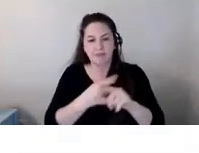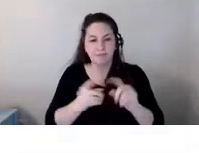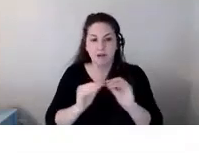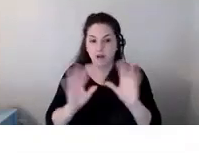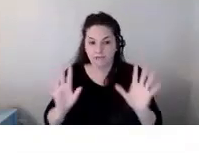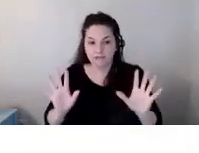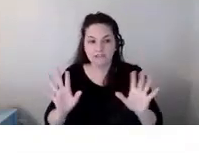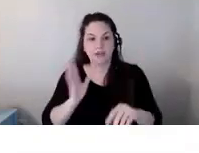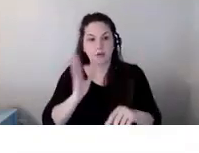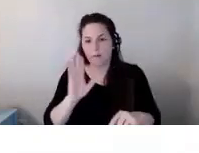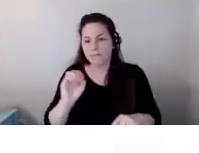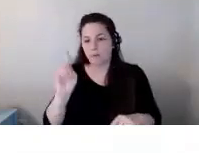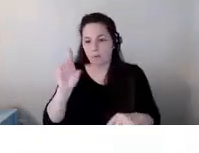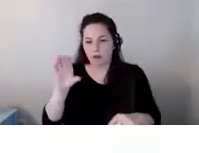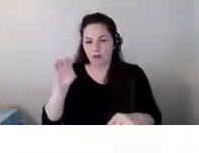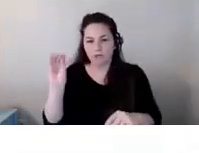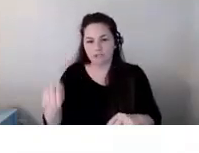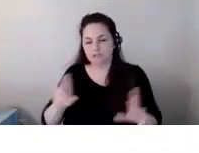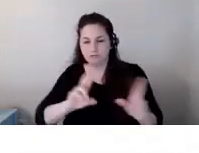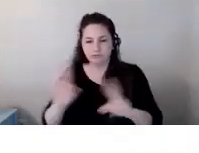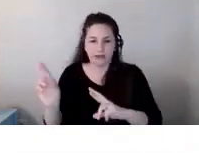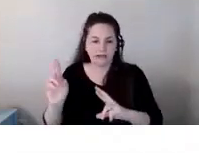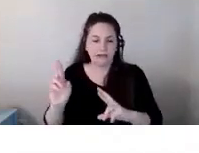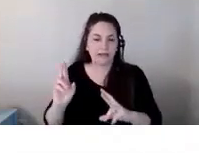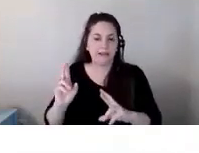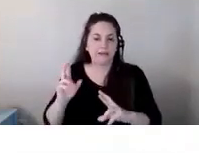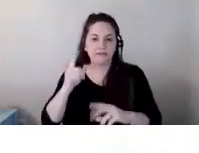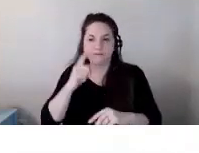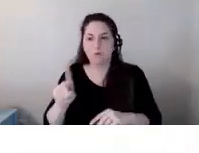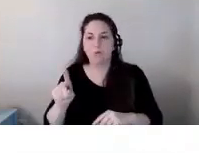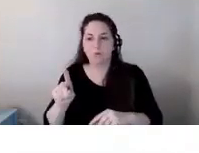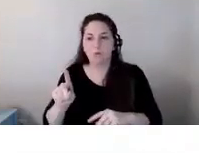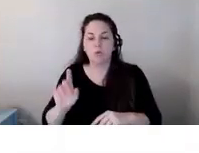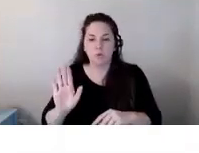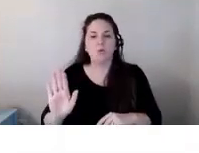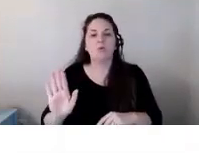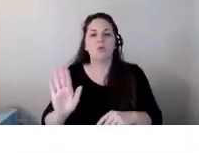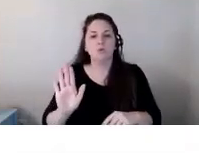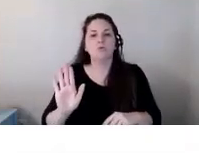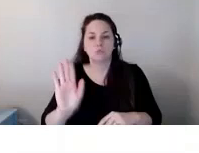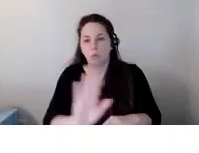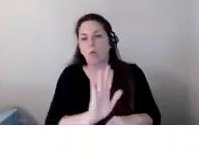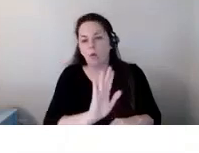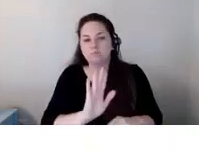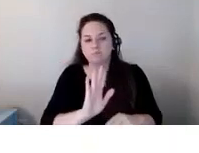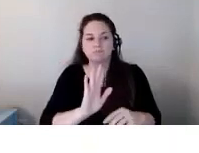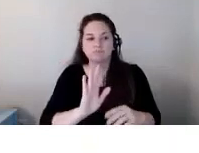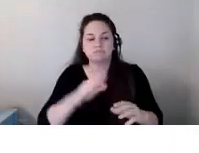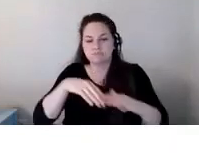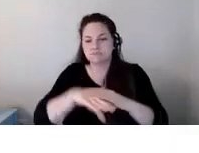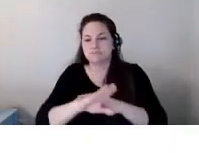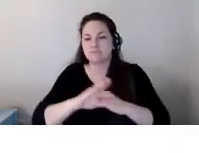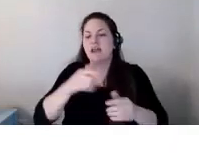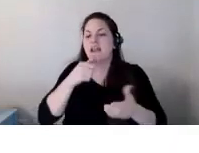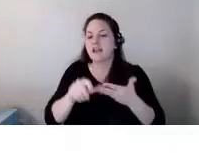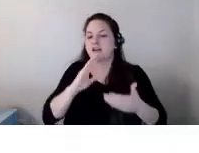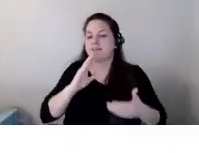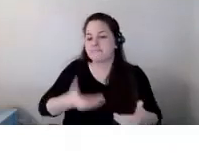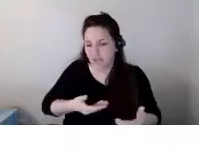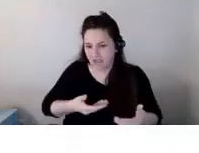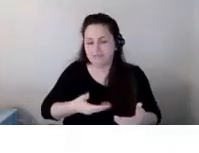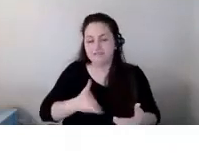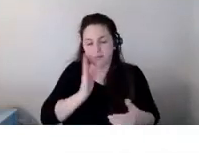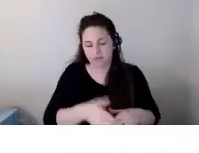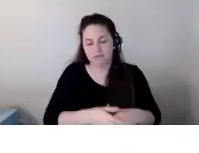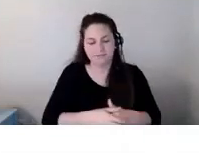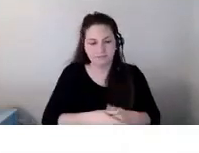it will be 100% done when you receive your letter of invitation and log in.